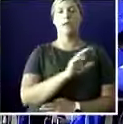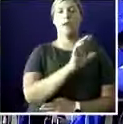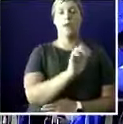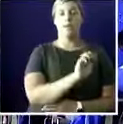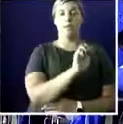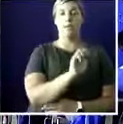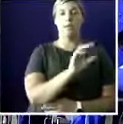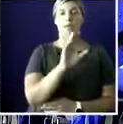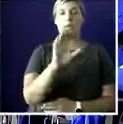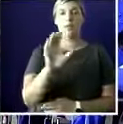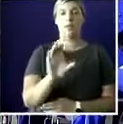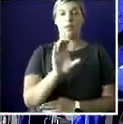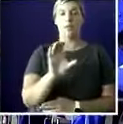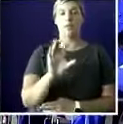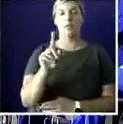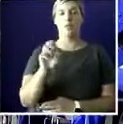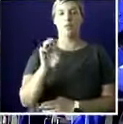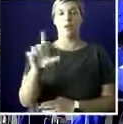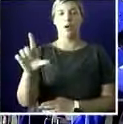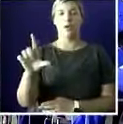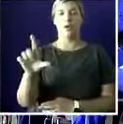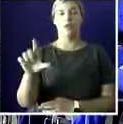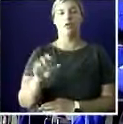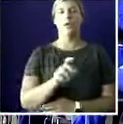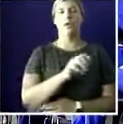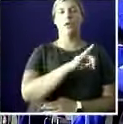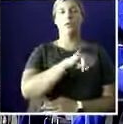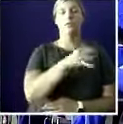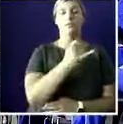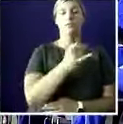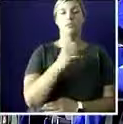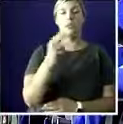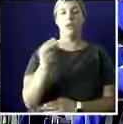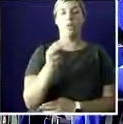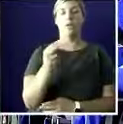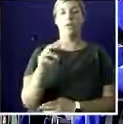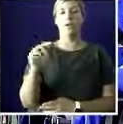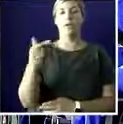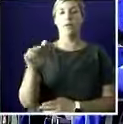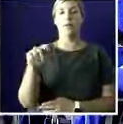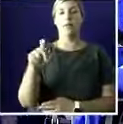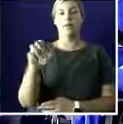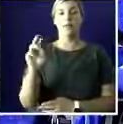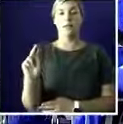Abigail Kathleen Dahl. Justin Howard Gitlin.